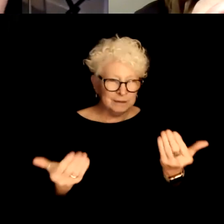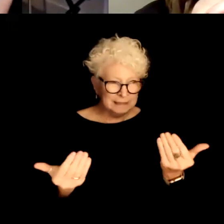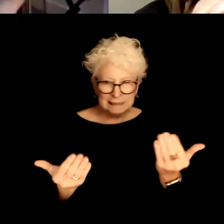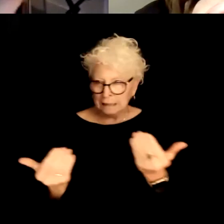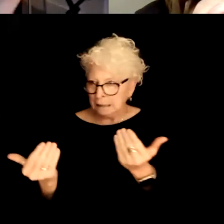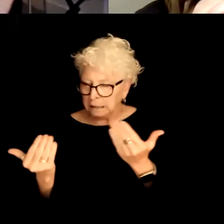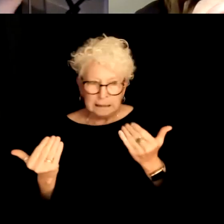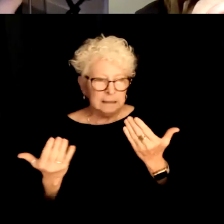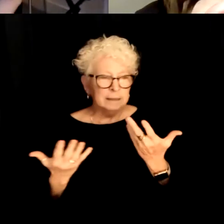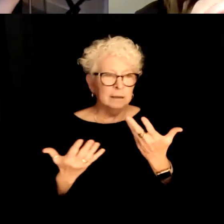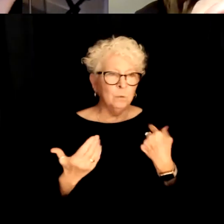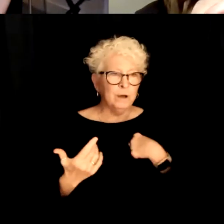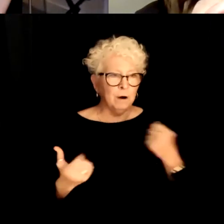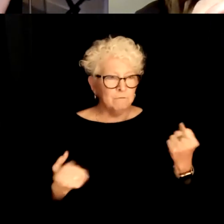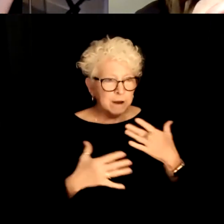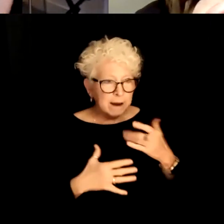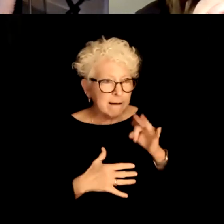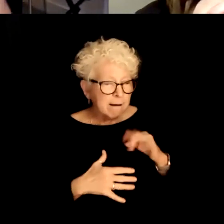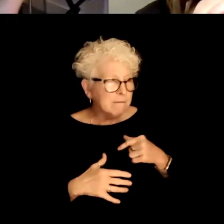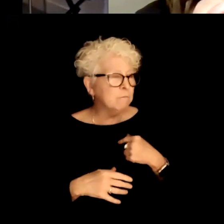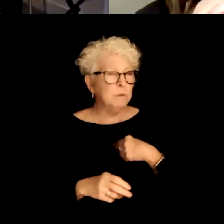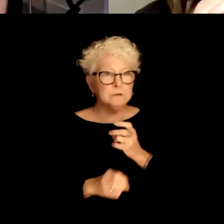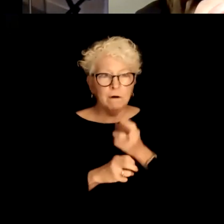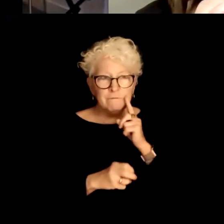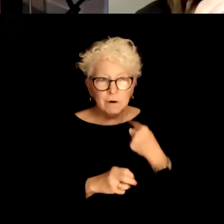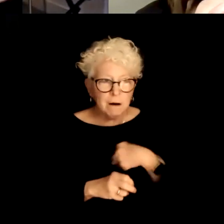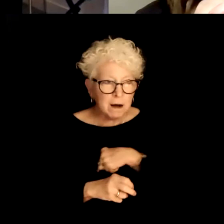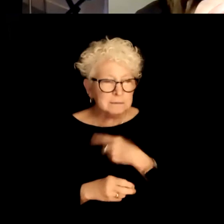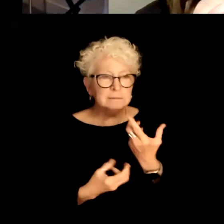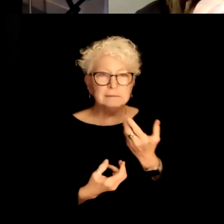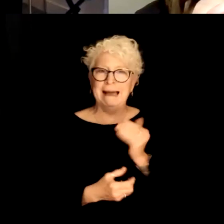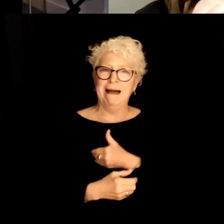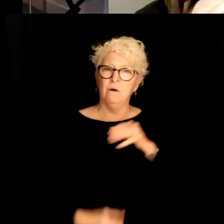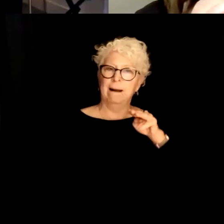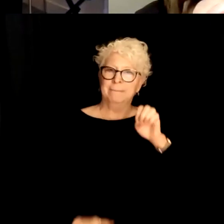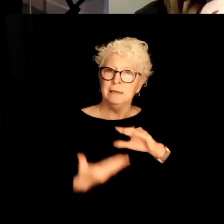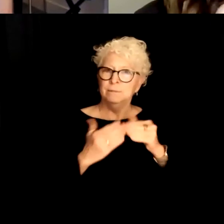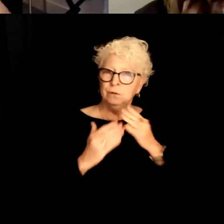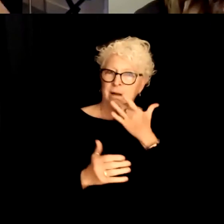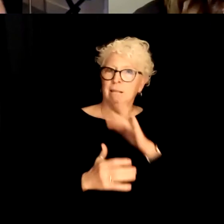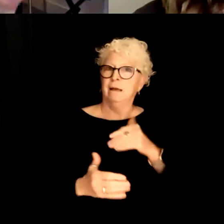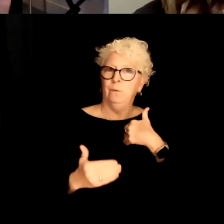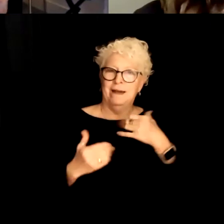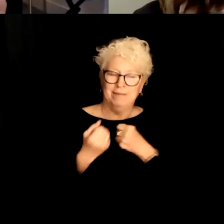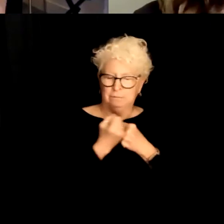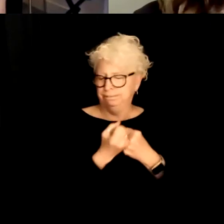we're afraid of, what's hard for us, our misconceptions or preconceptions about, all of these different people that we're encountering. If we